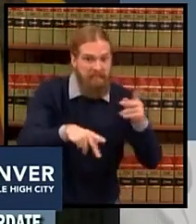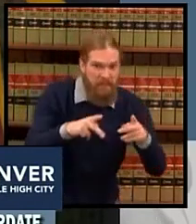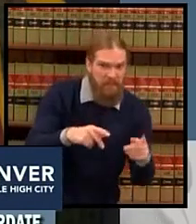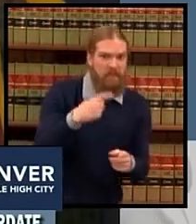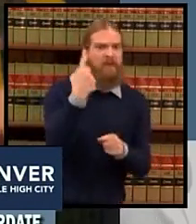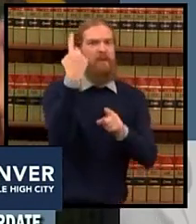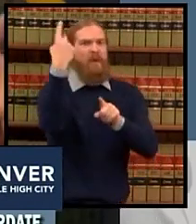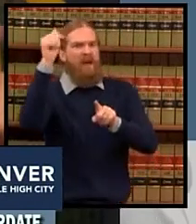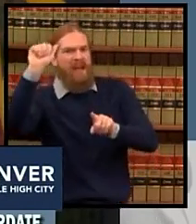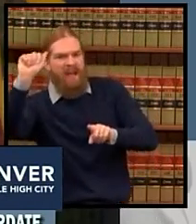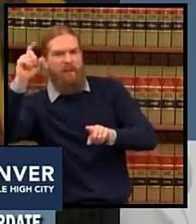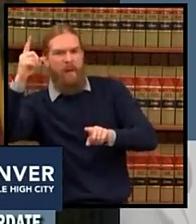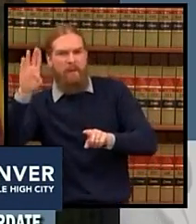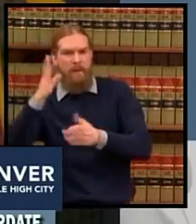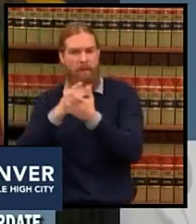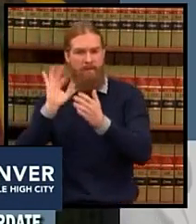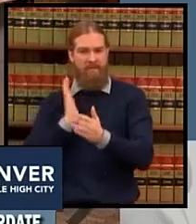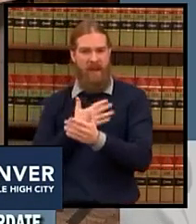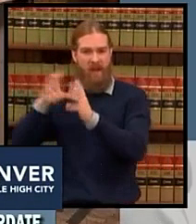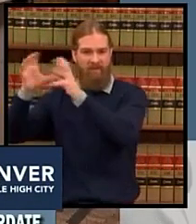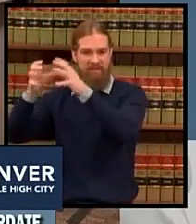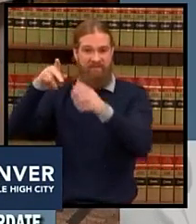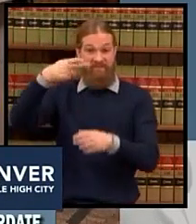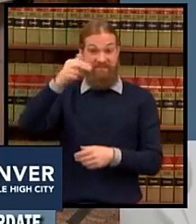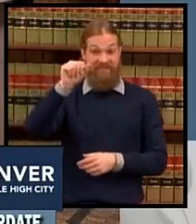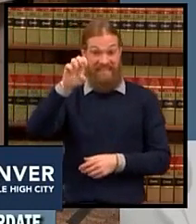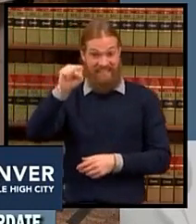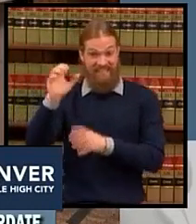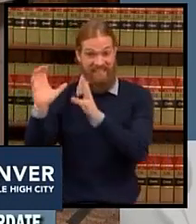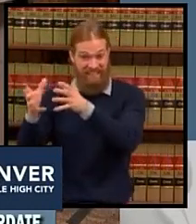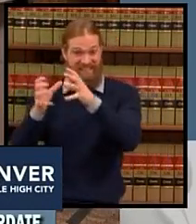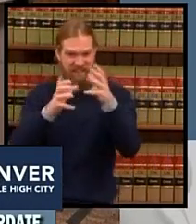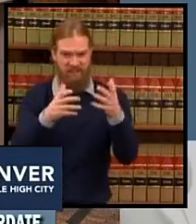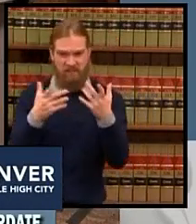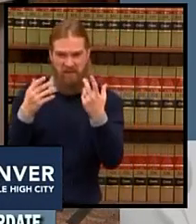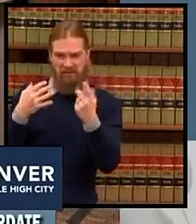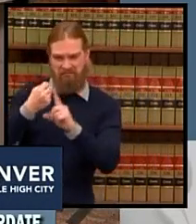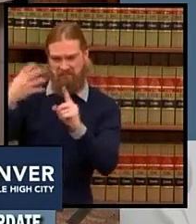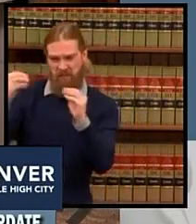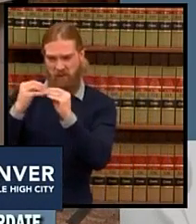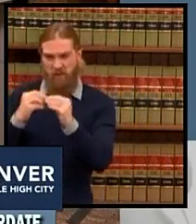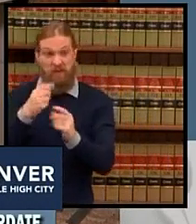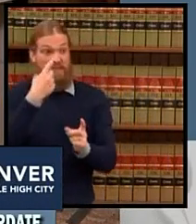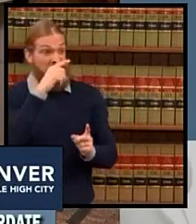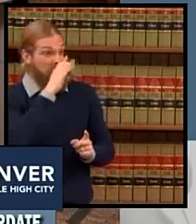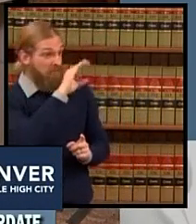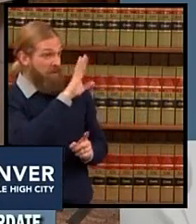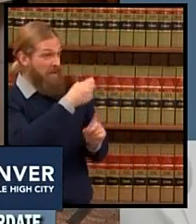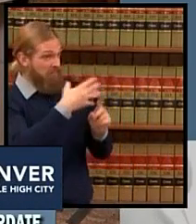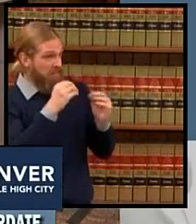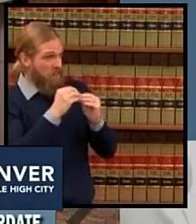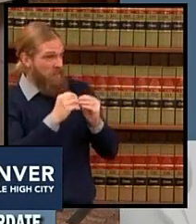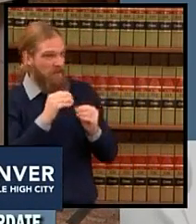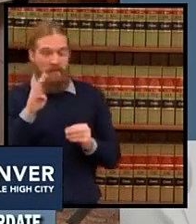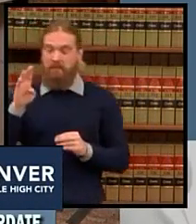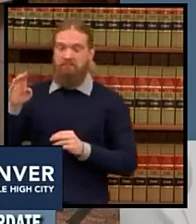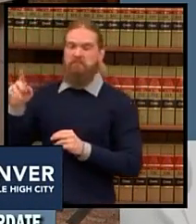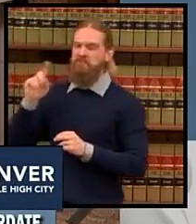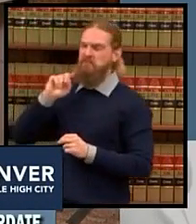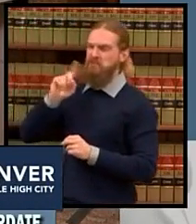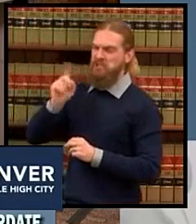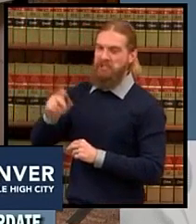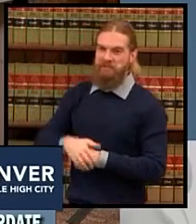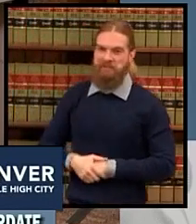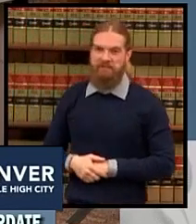and 1B2 as we go forward. Bob, you want to continue to talk about how folks can access this registration? Yeah, well, I think the mayor covered